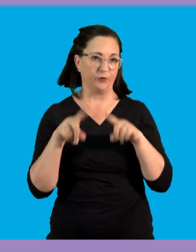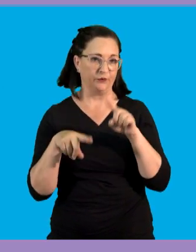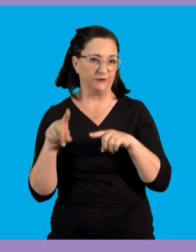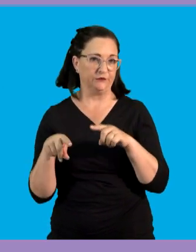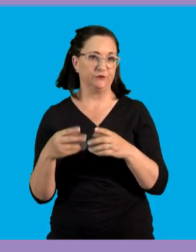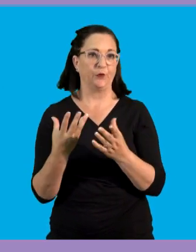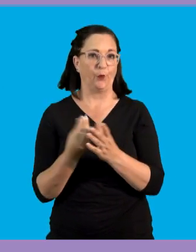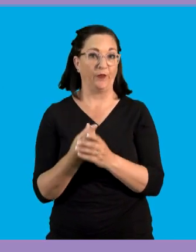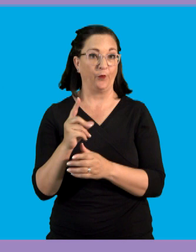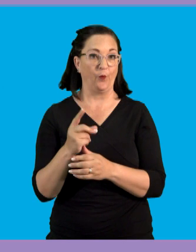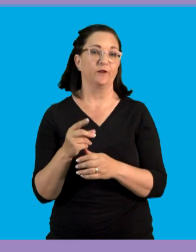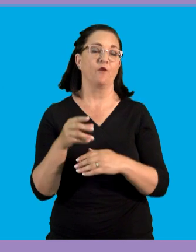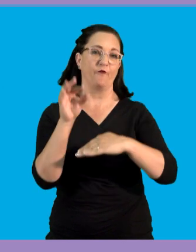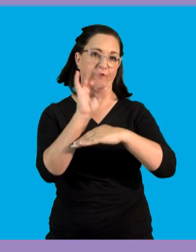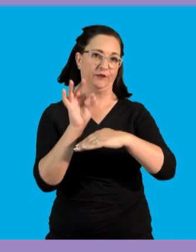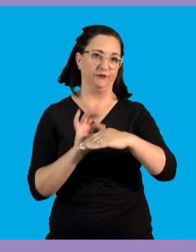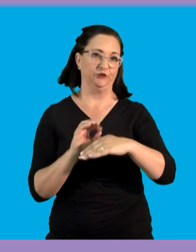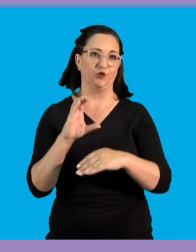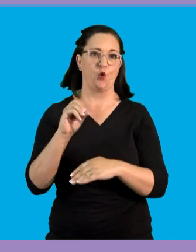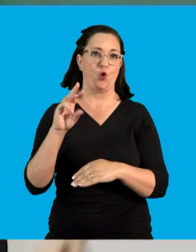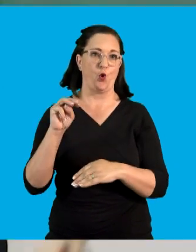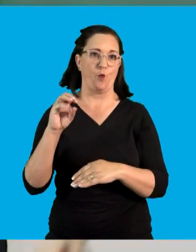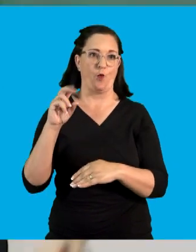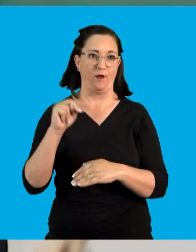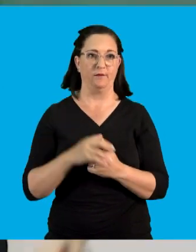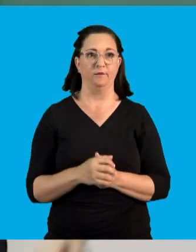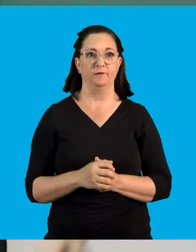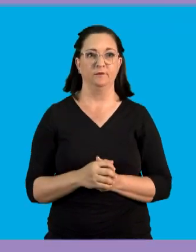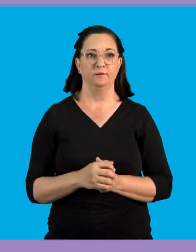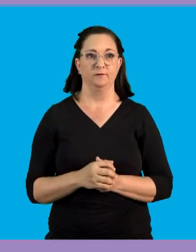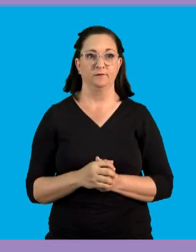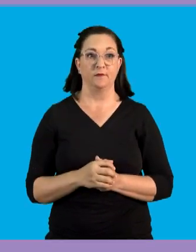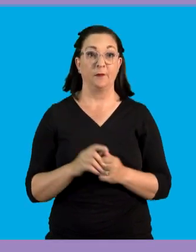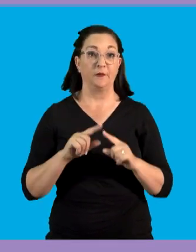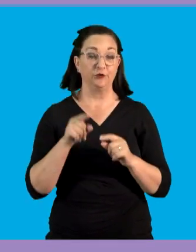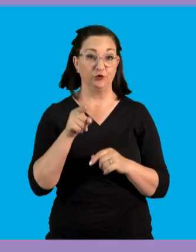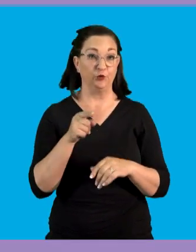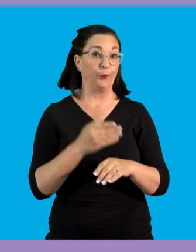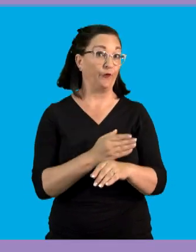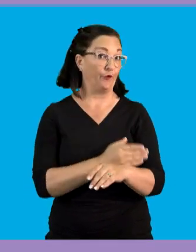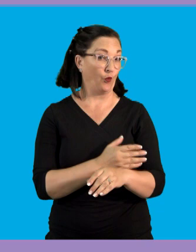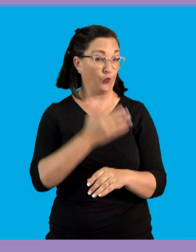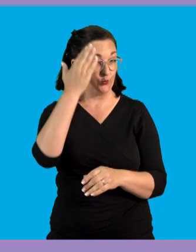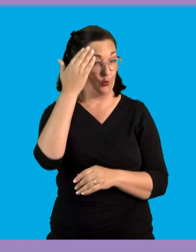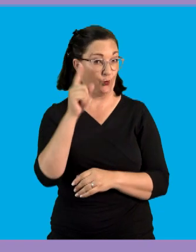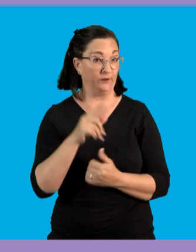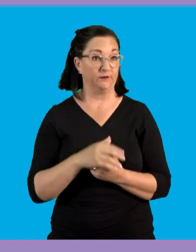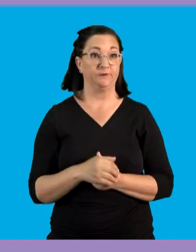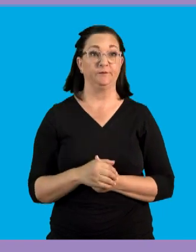multiple operations with common fractions. For this lesson, you must be able to, or you must know how